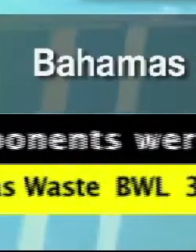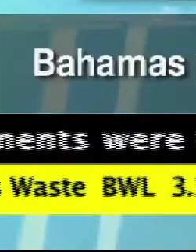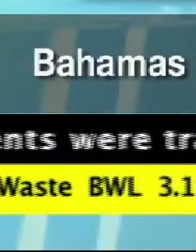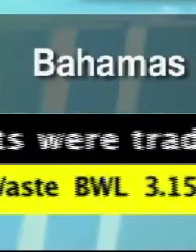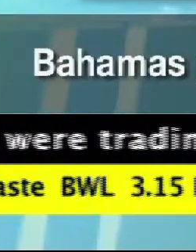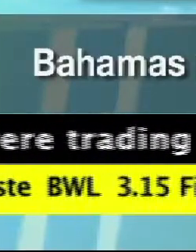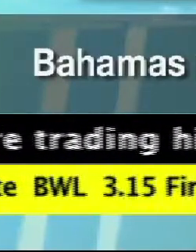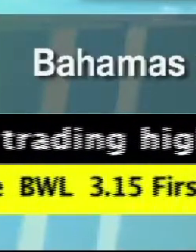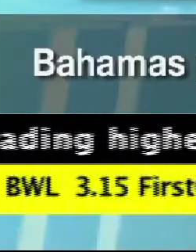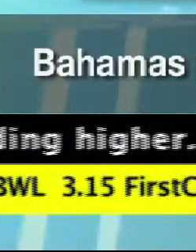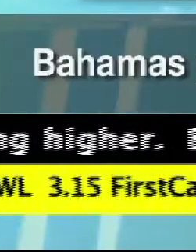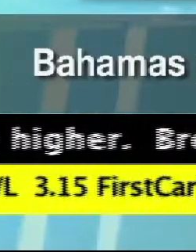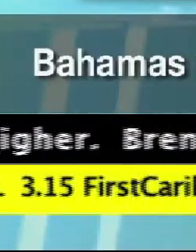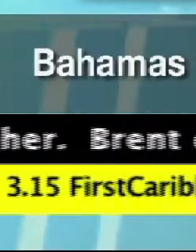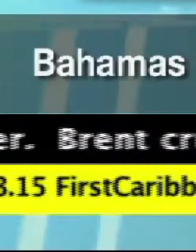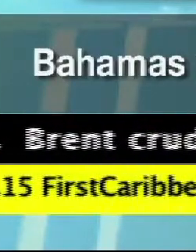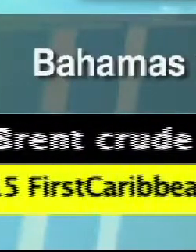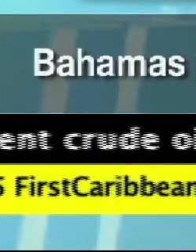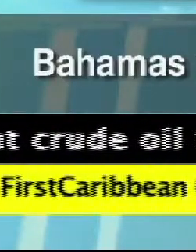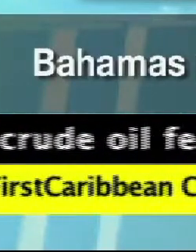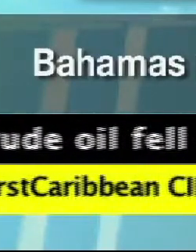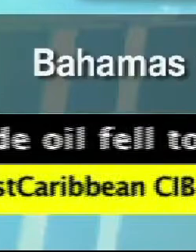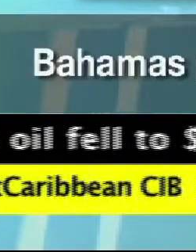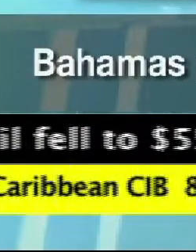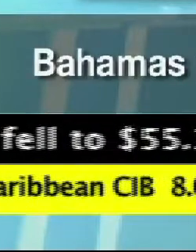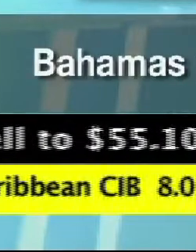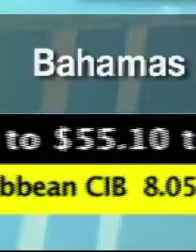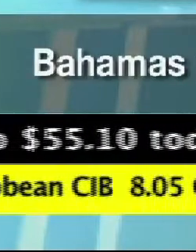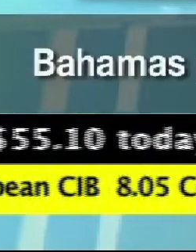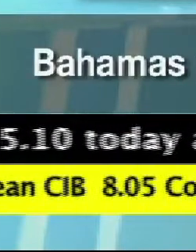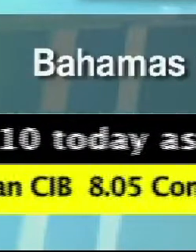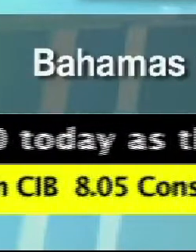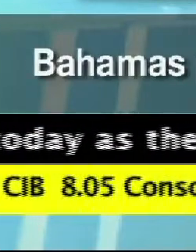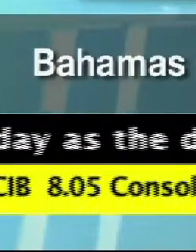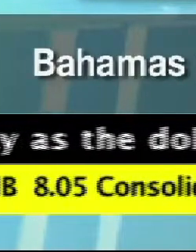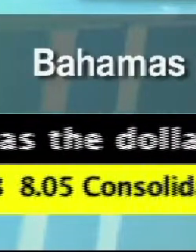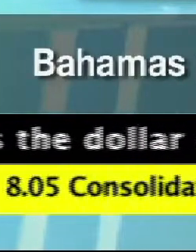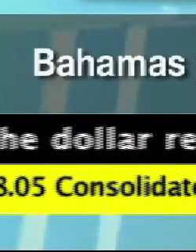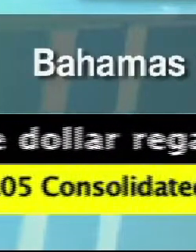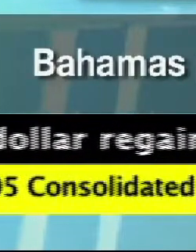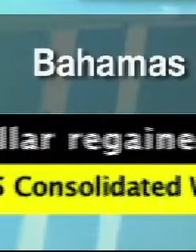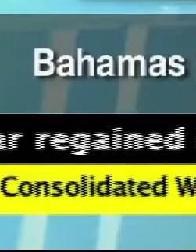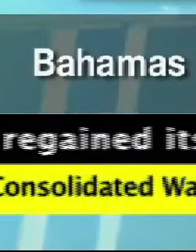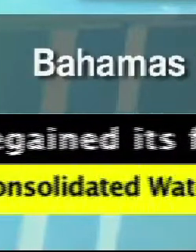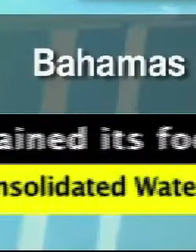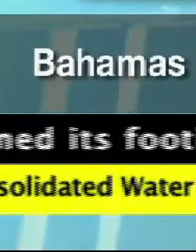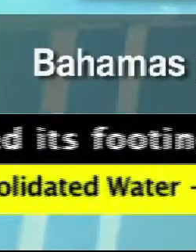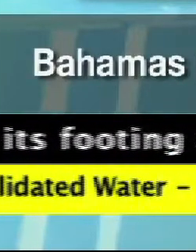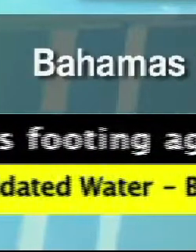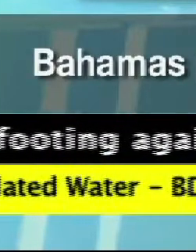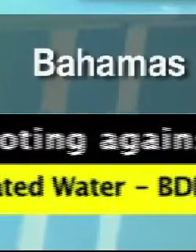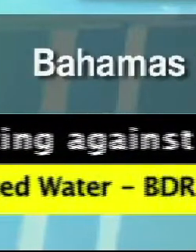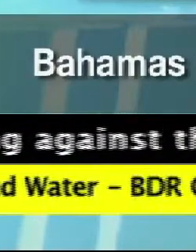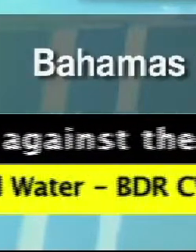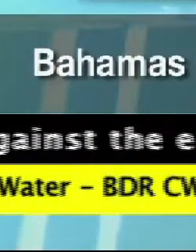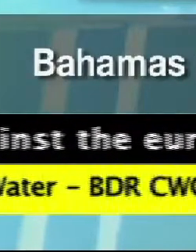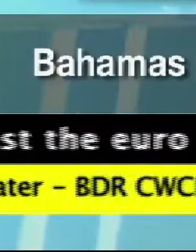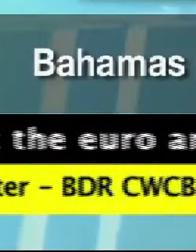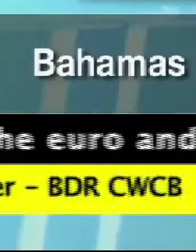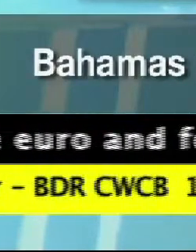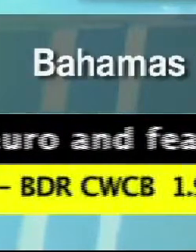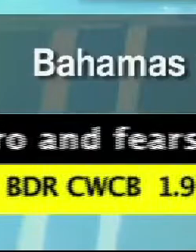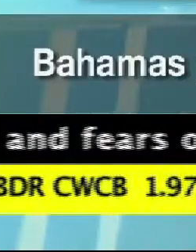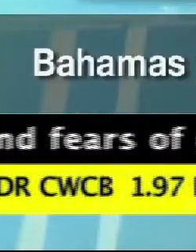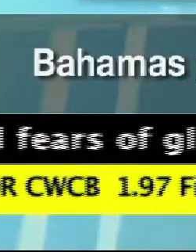The Ministry of Tourism wanted to leave a lasting impression in Europe this month, so what better way to do so than through a